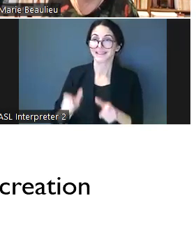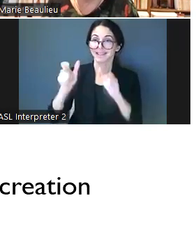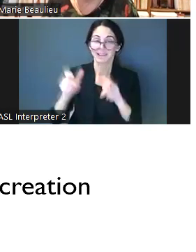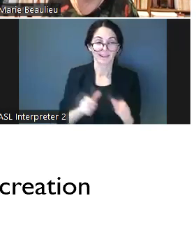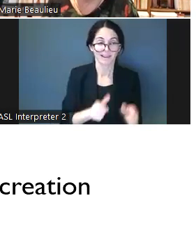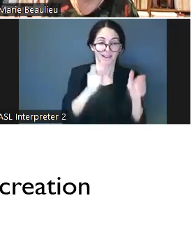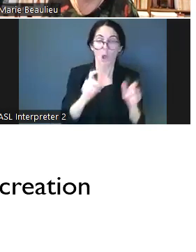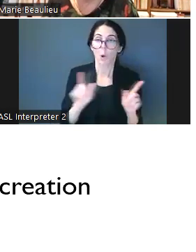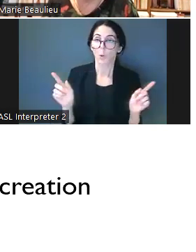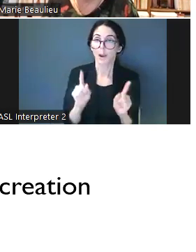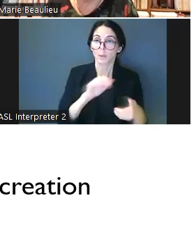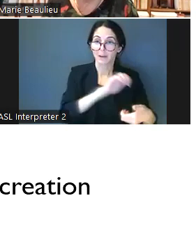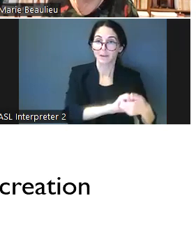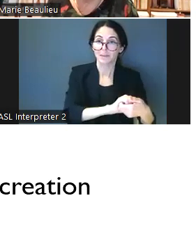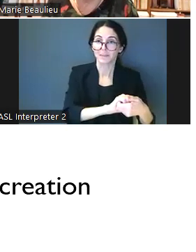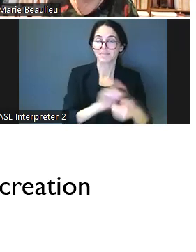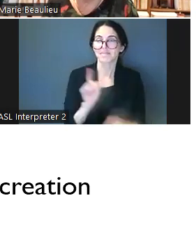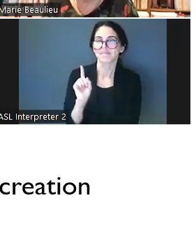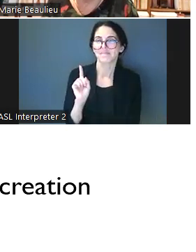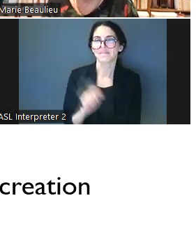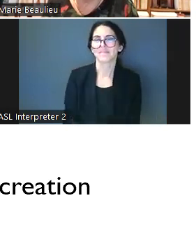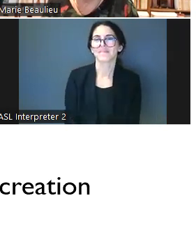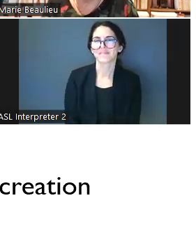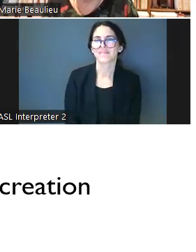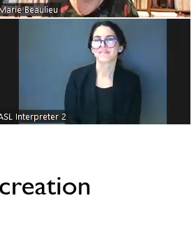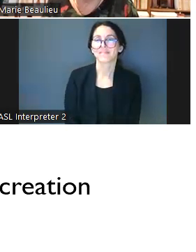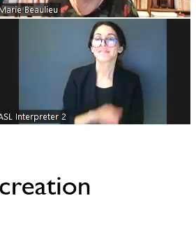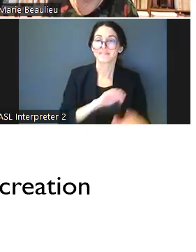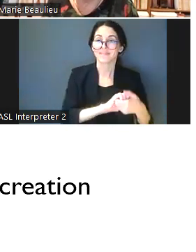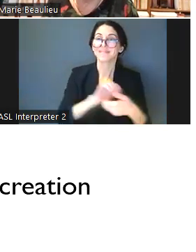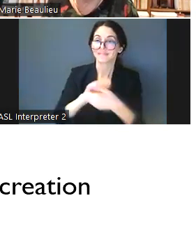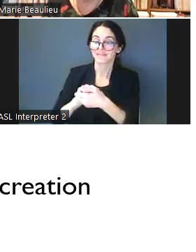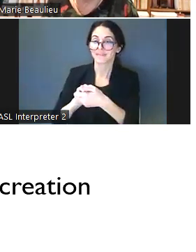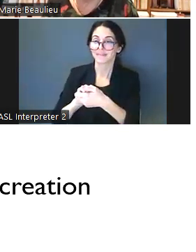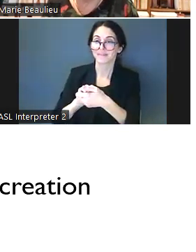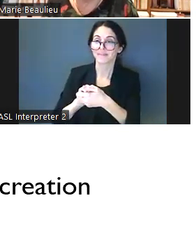with which we work with which we work in collaboration,